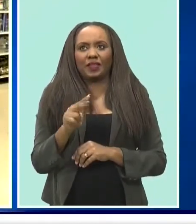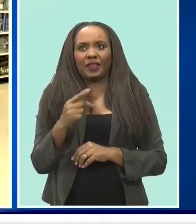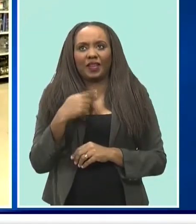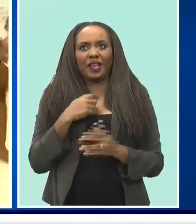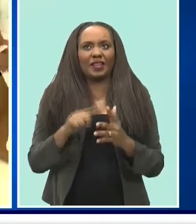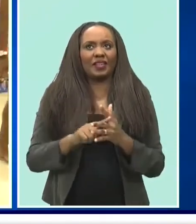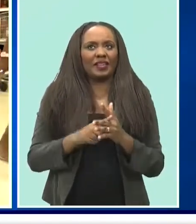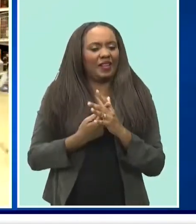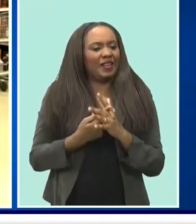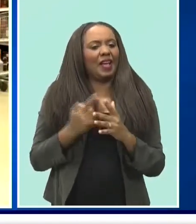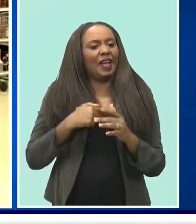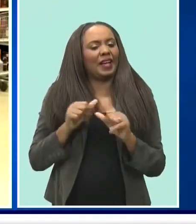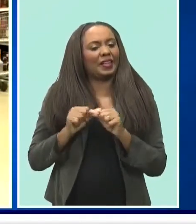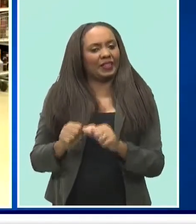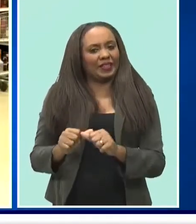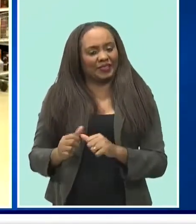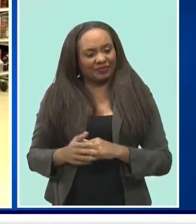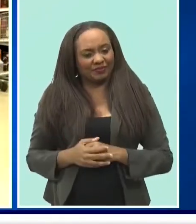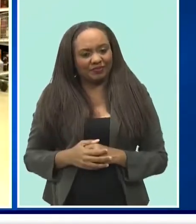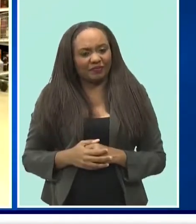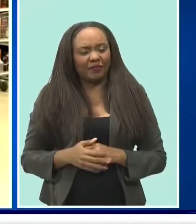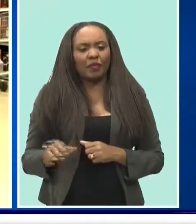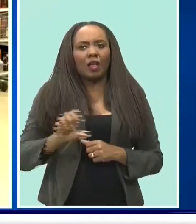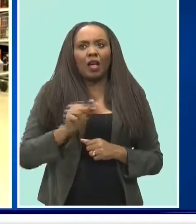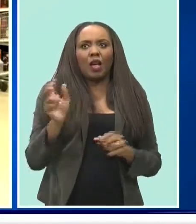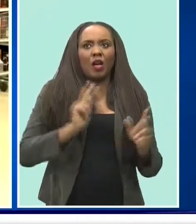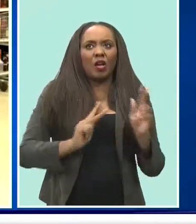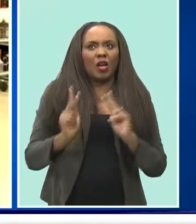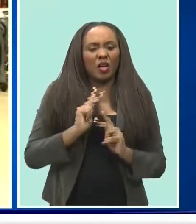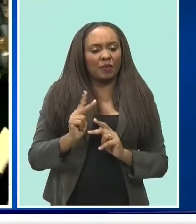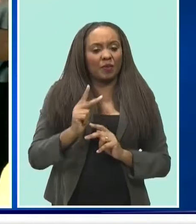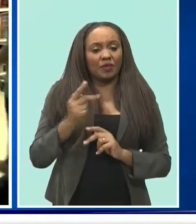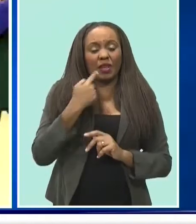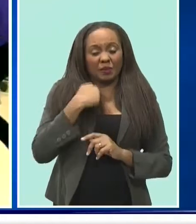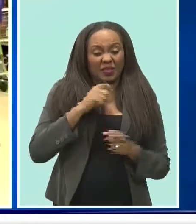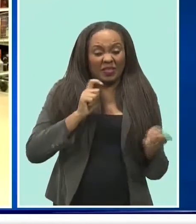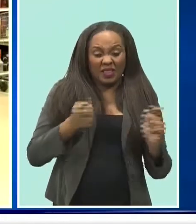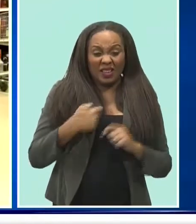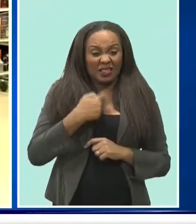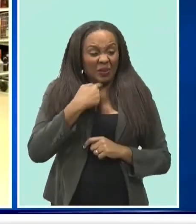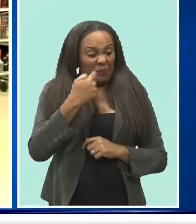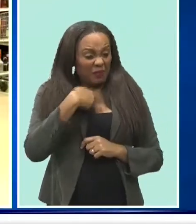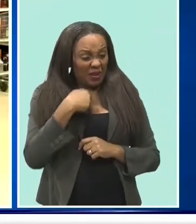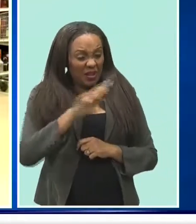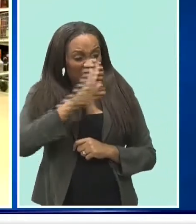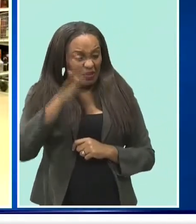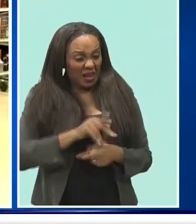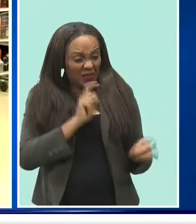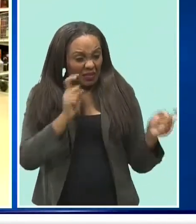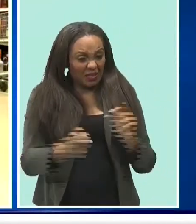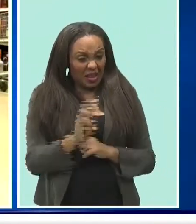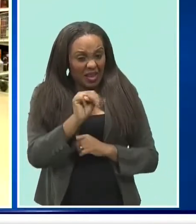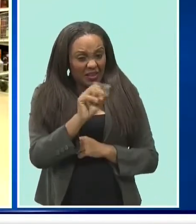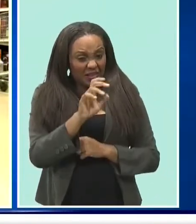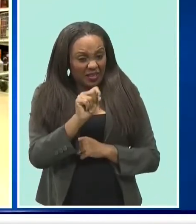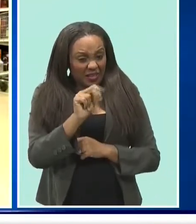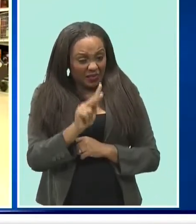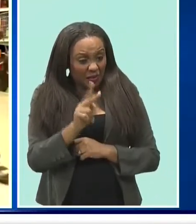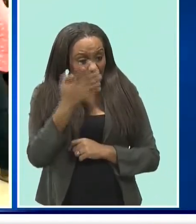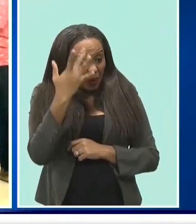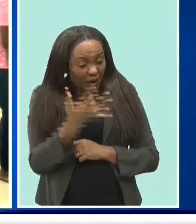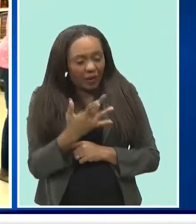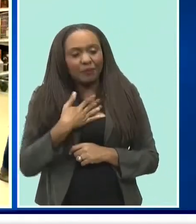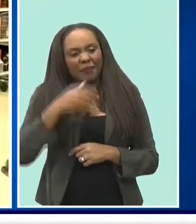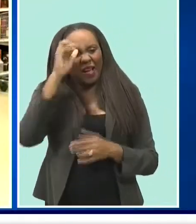the inception. Other people had called to change, but I said I would never ever change my multi-choice TV due to my husband, and